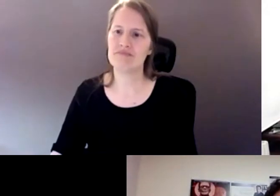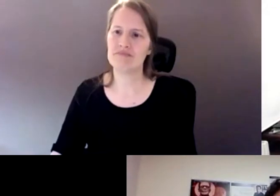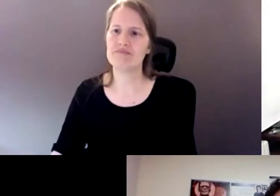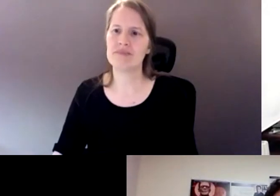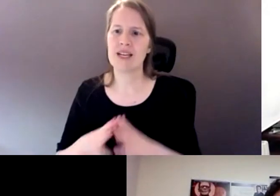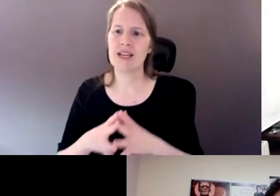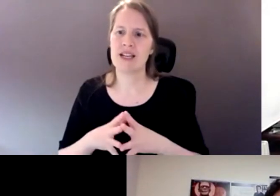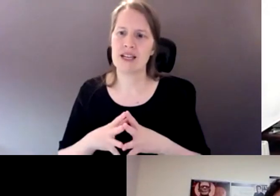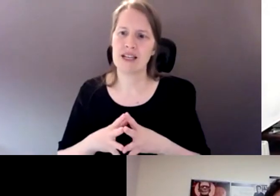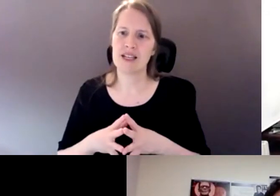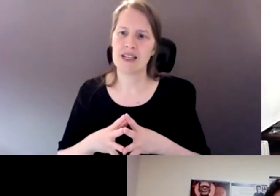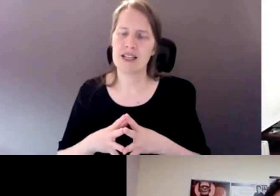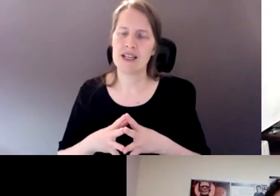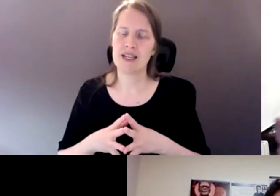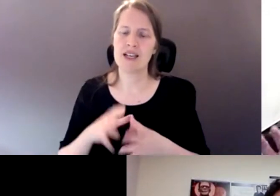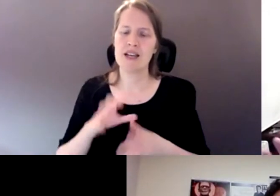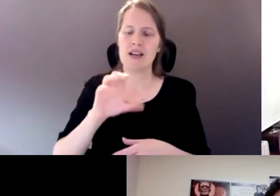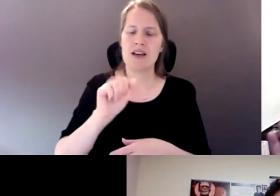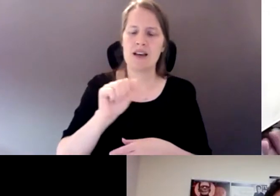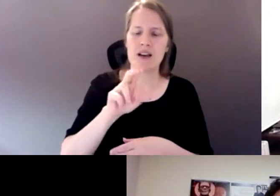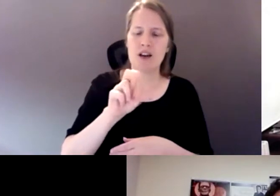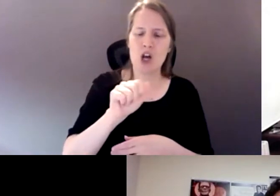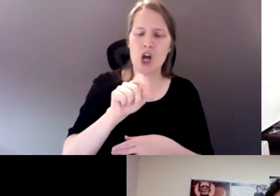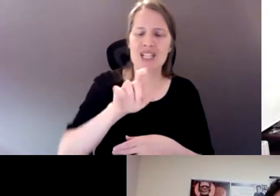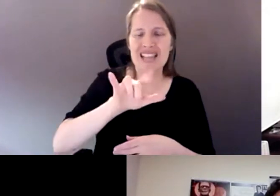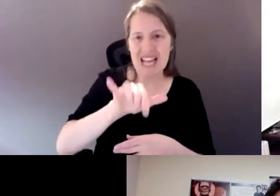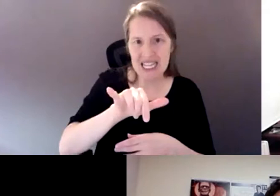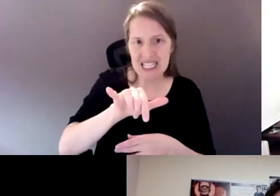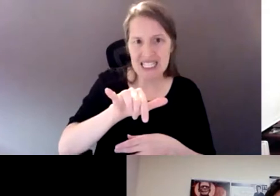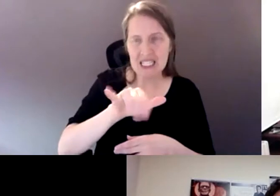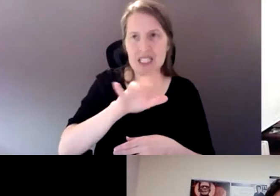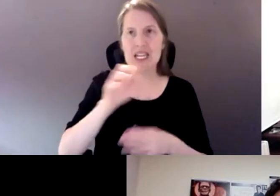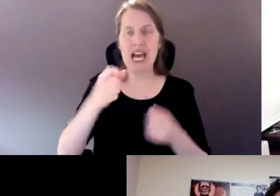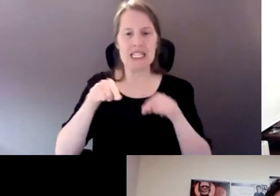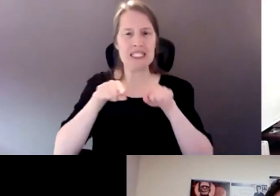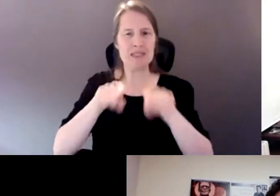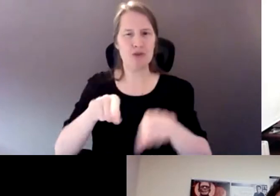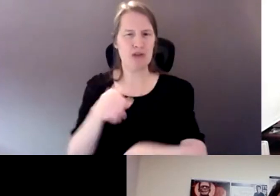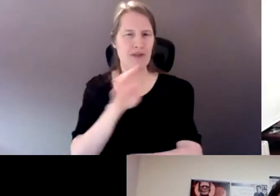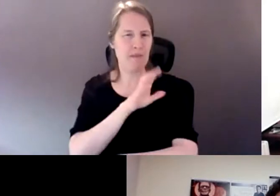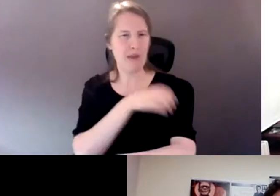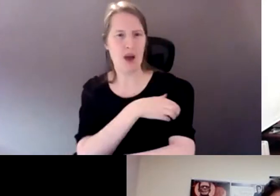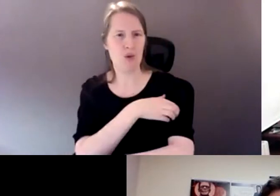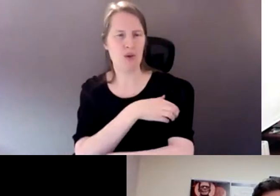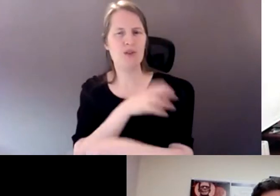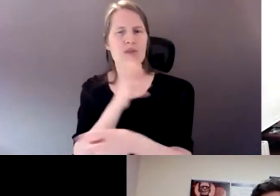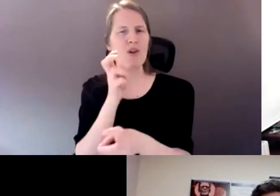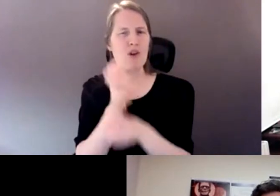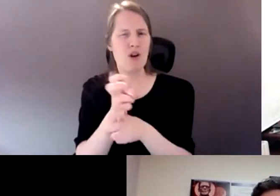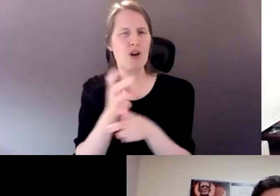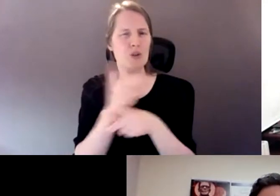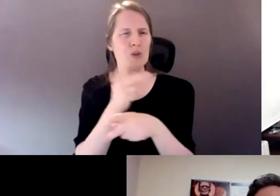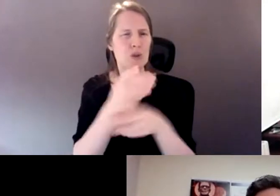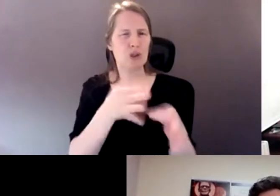I do think causality and the symmetry of power are very hard to determine in history. A lot of what the Jews